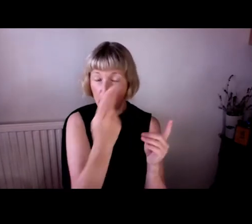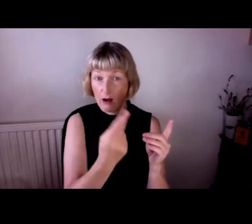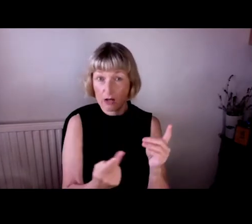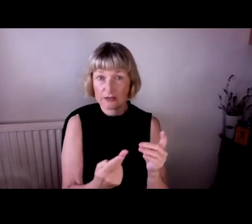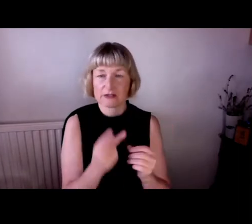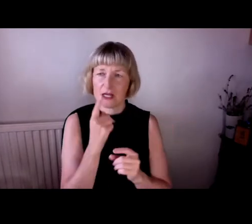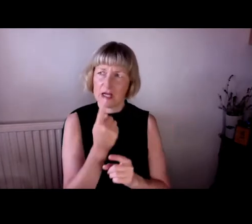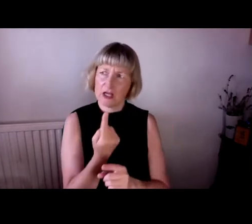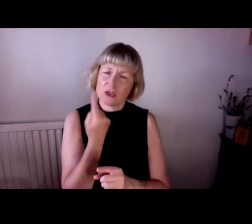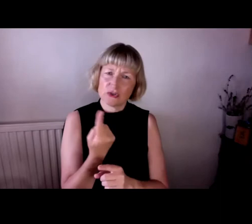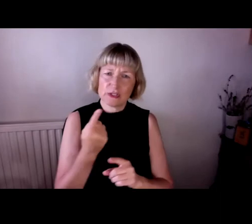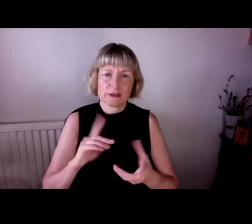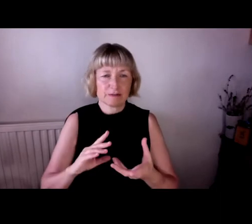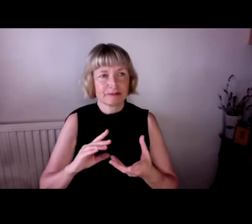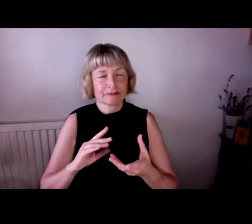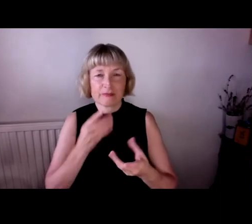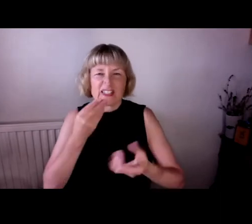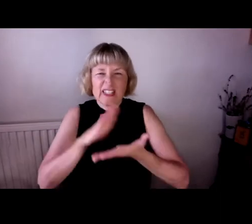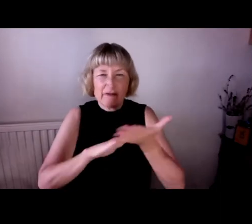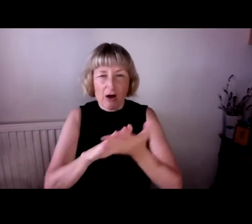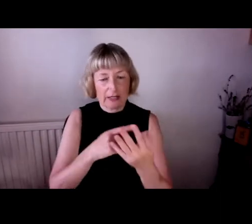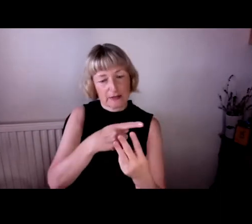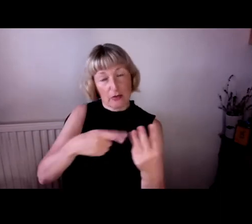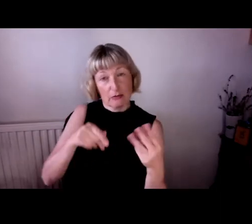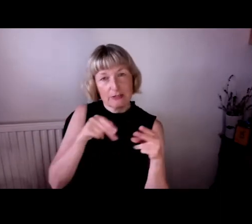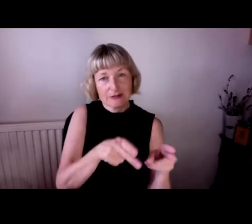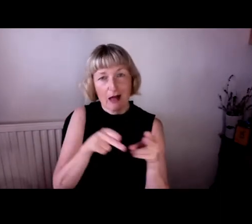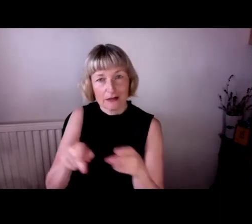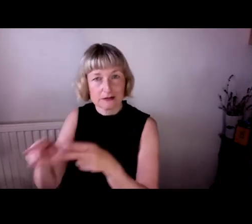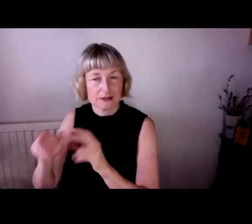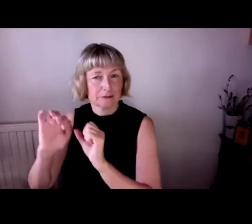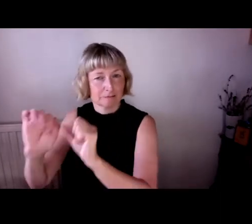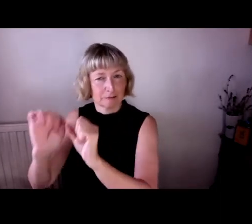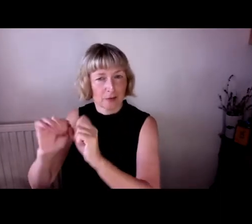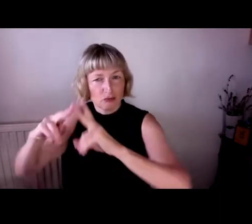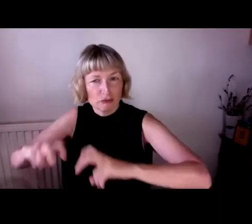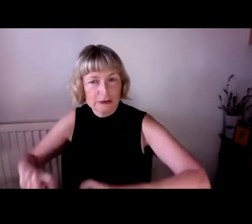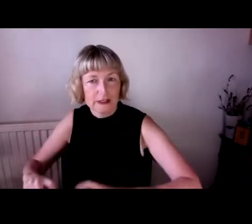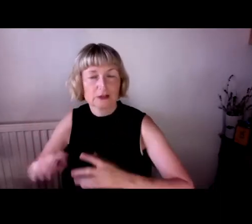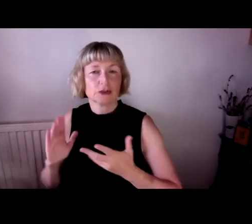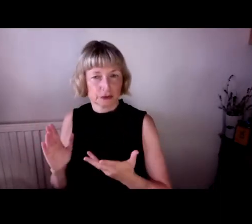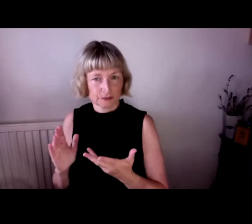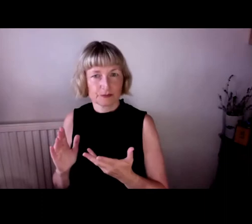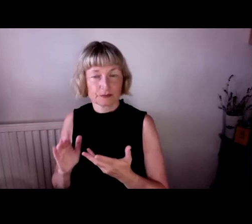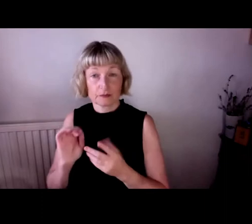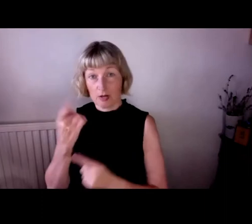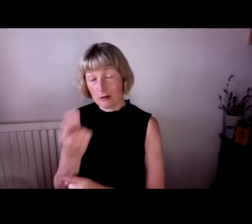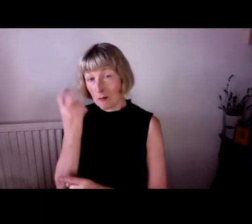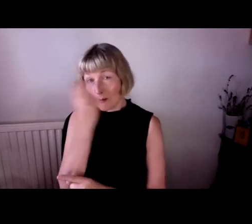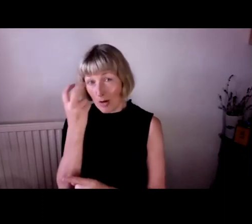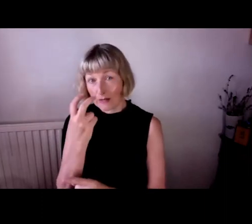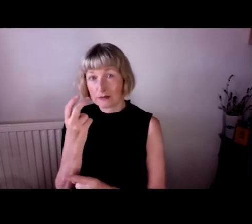of description. And I can't really work any better than that. I can't work better than that. She's a blind woman herself. She's an